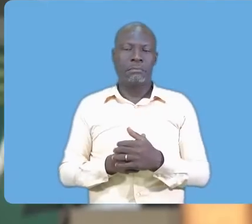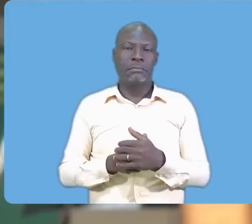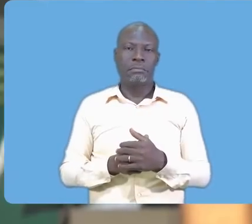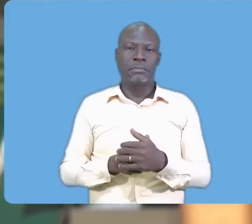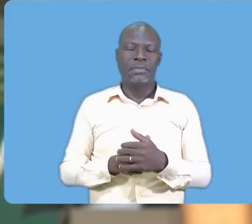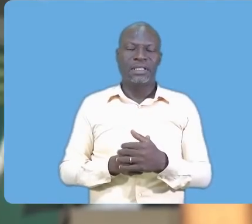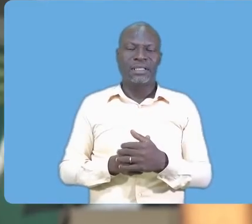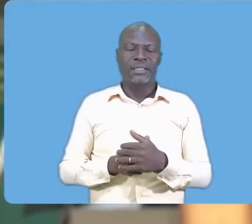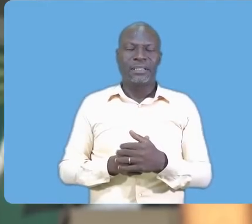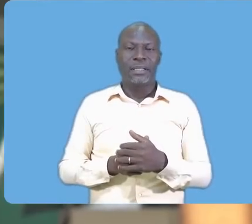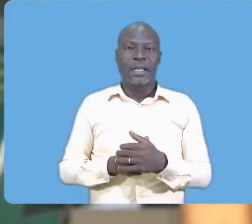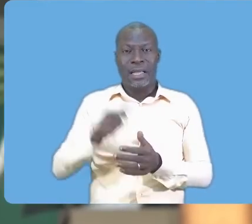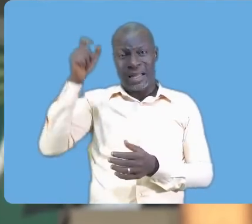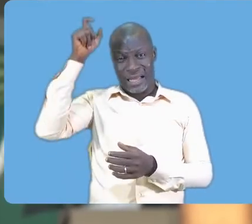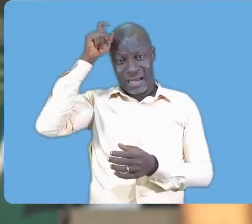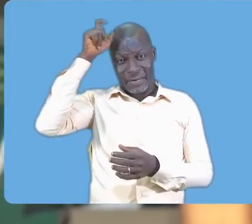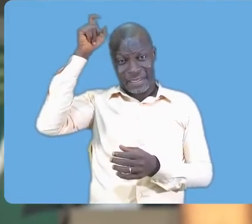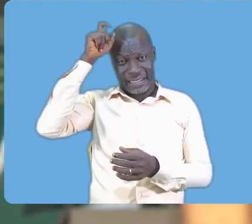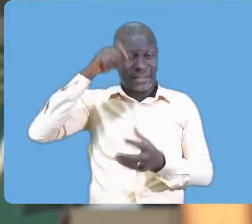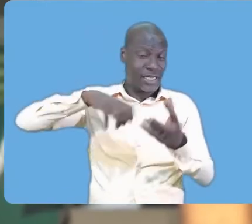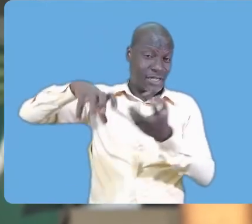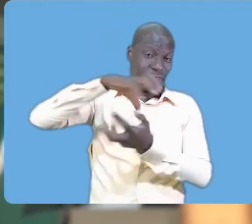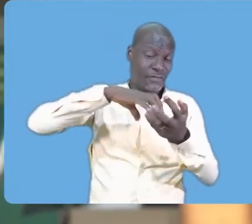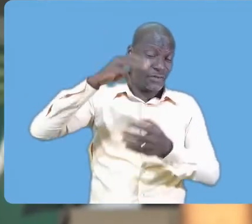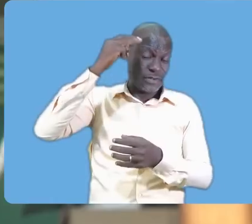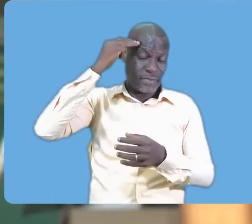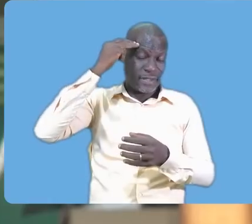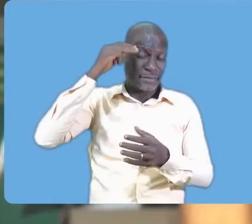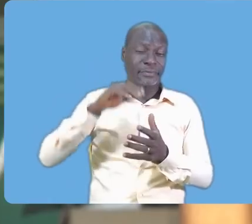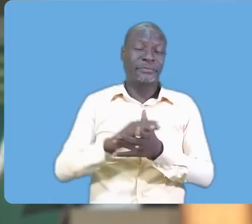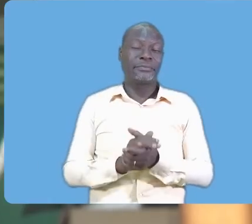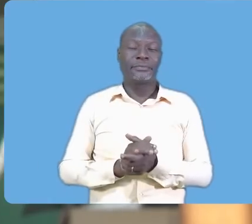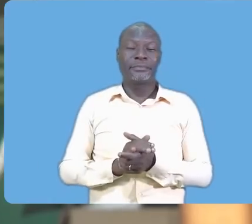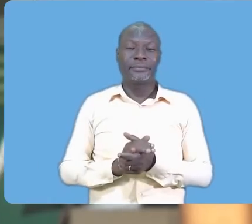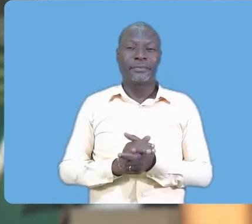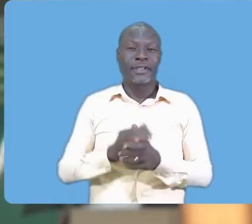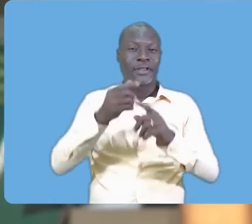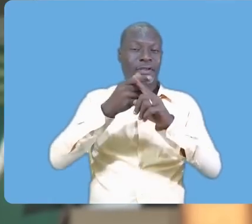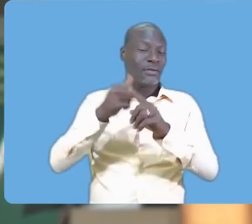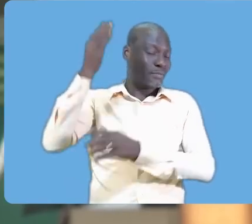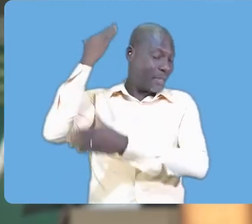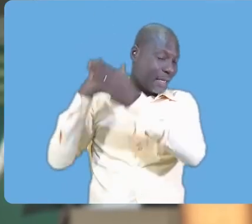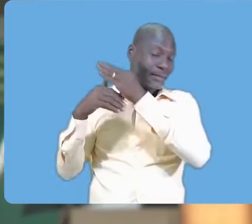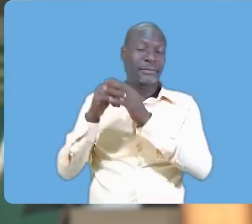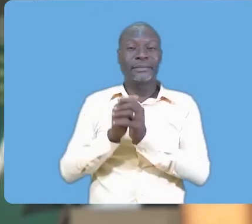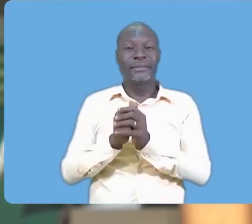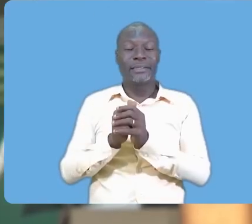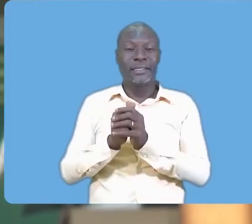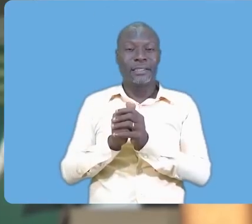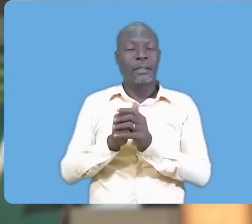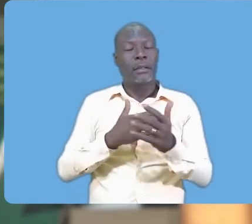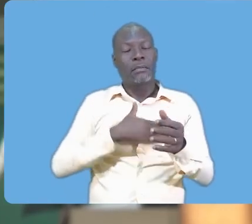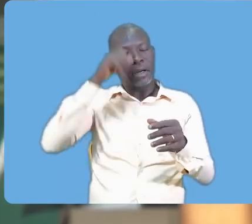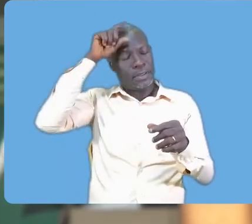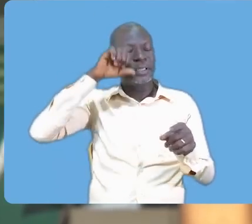enkra he obonsam mpo no to de bia o supporters e che nyankopon e firi ade bo asase kura saade te wo da fo